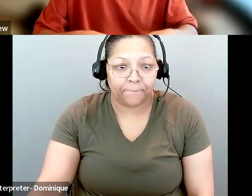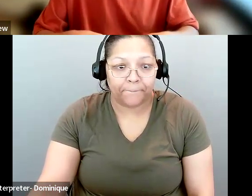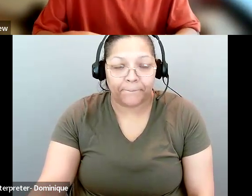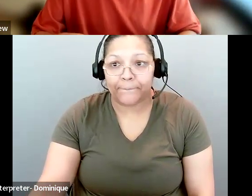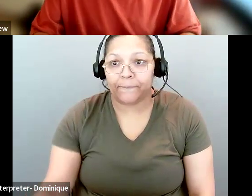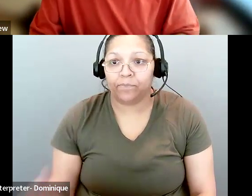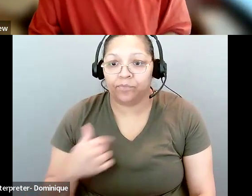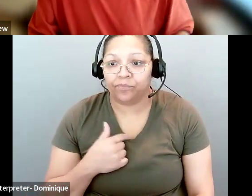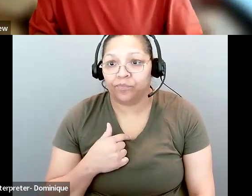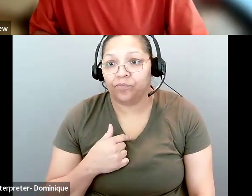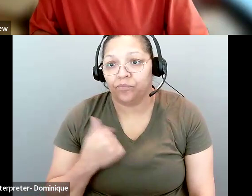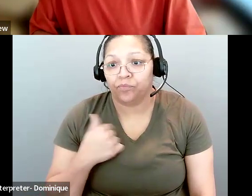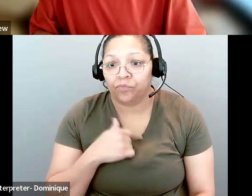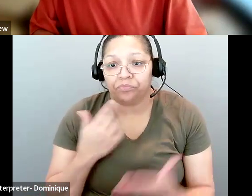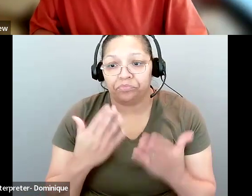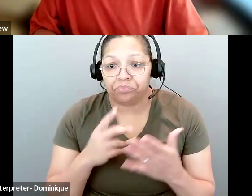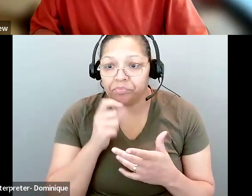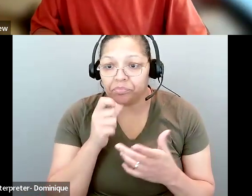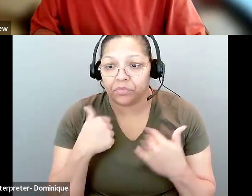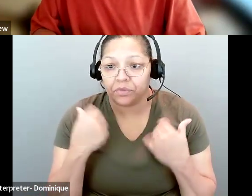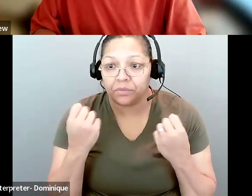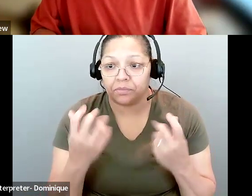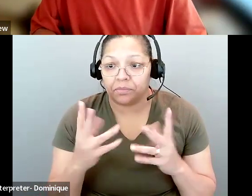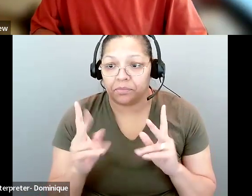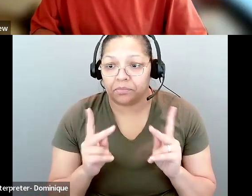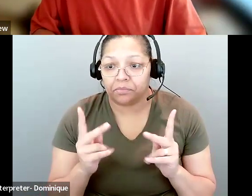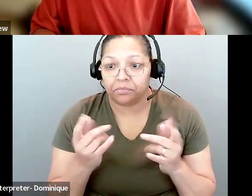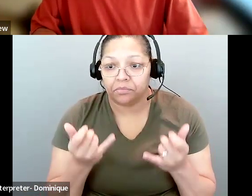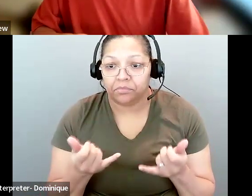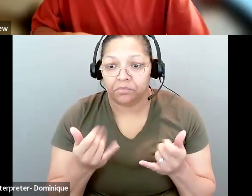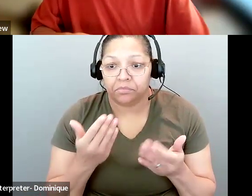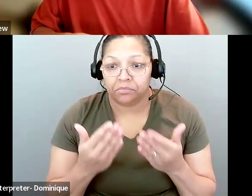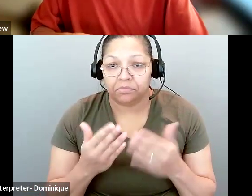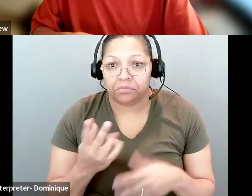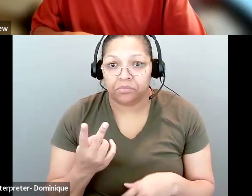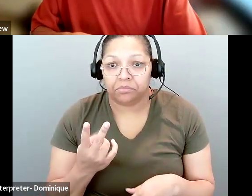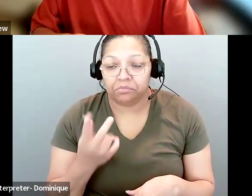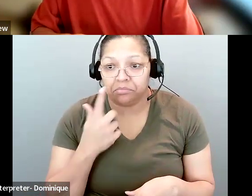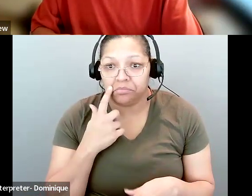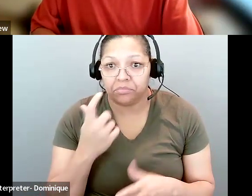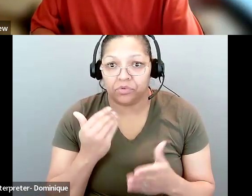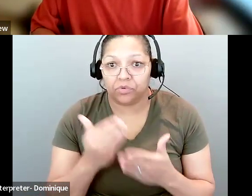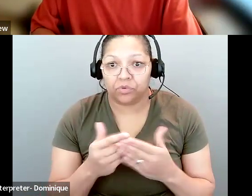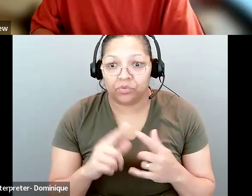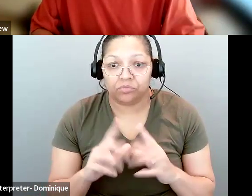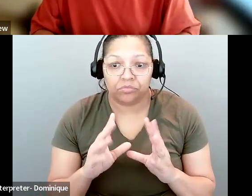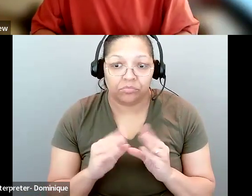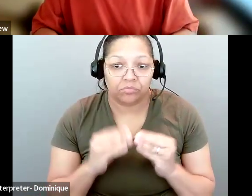We might not have very many people today, too, with it being so close to the conference. I don't